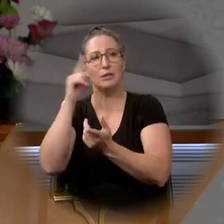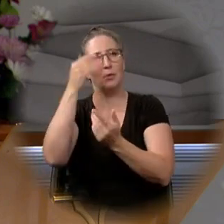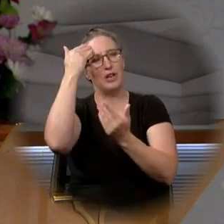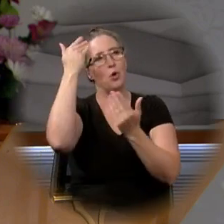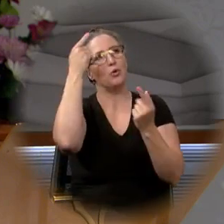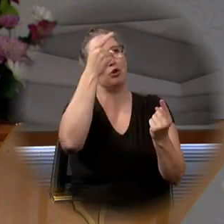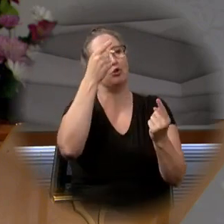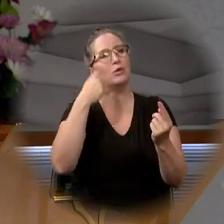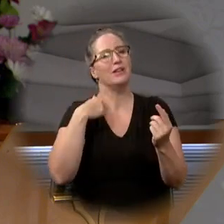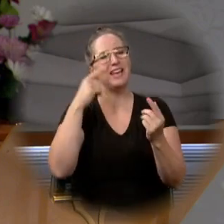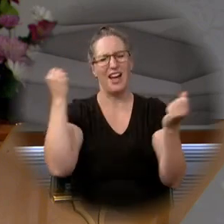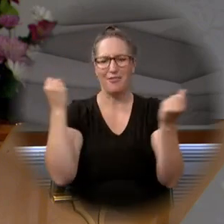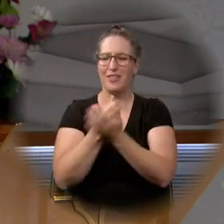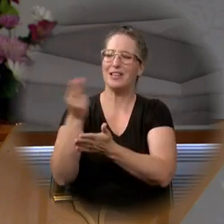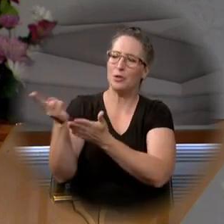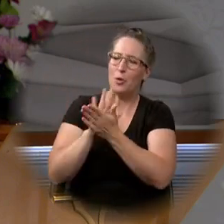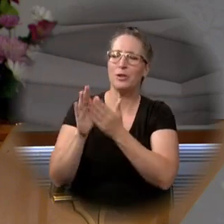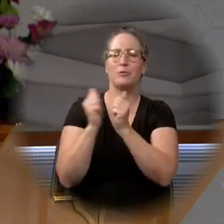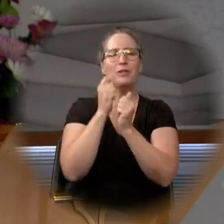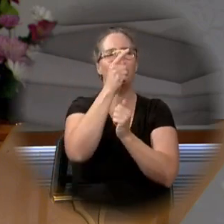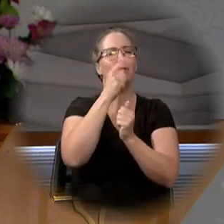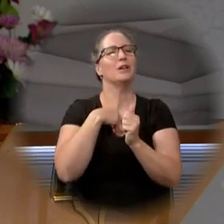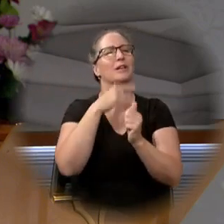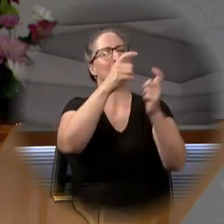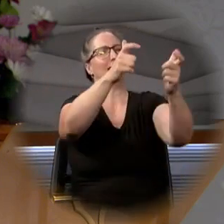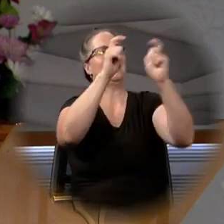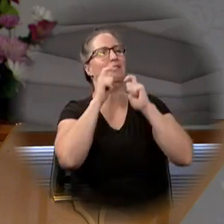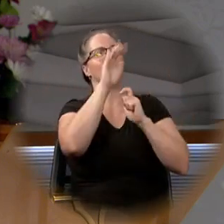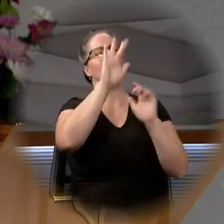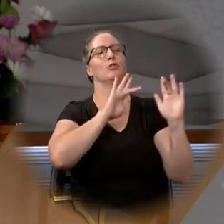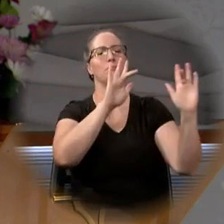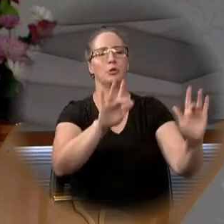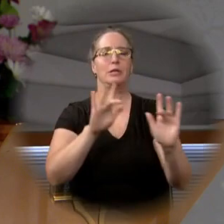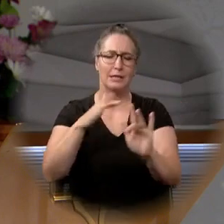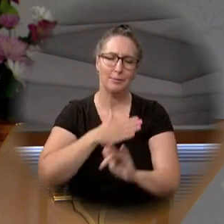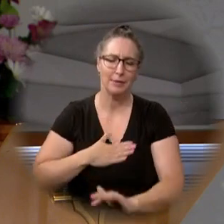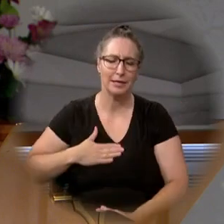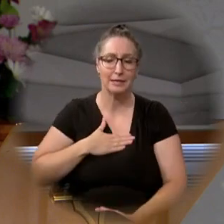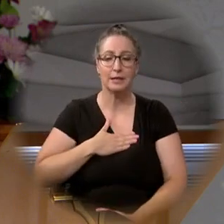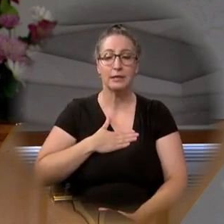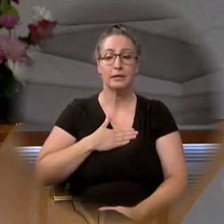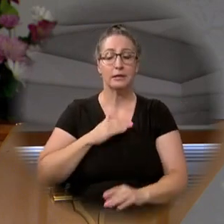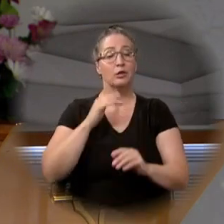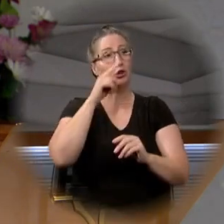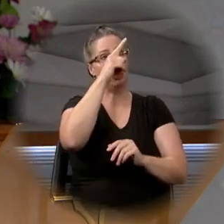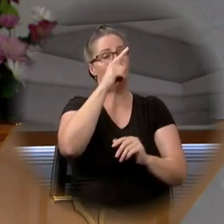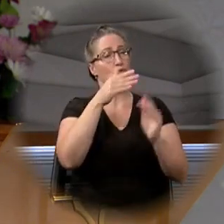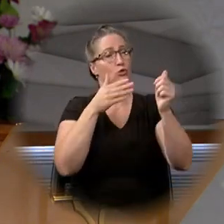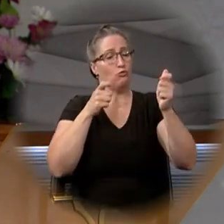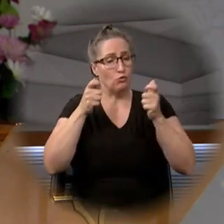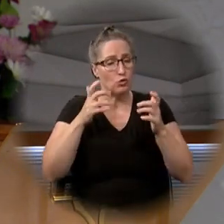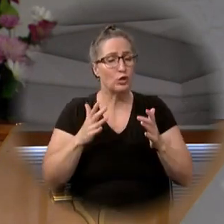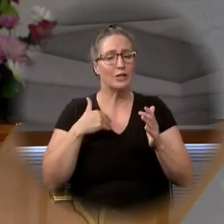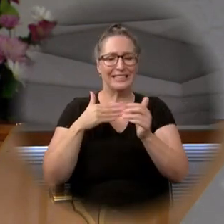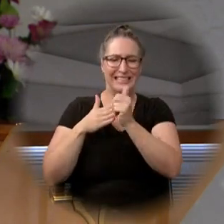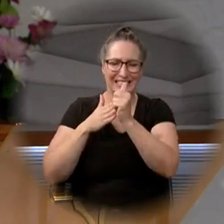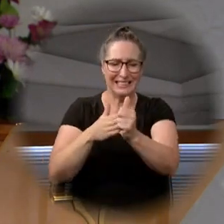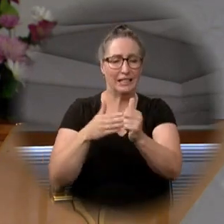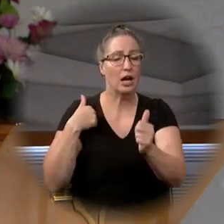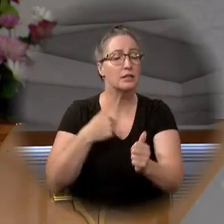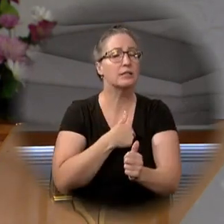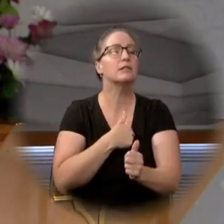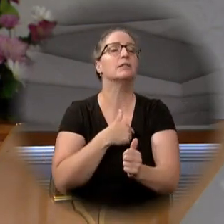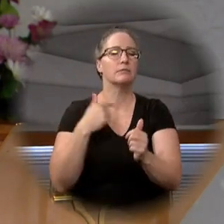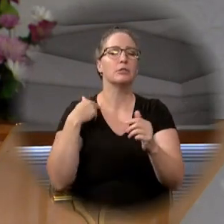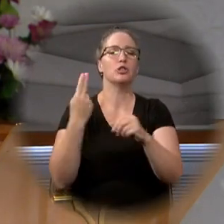holy, bestow in abundance your mercy upon us, and grant that with you as our ruler and guide, we